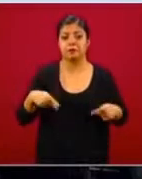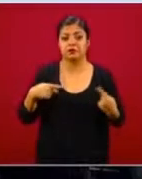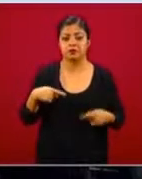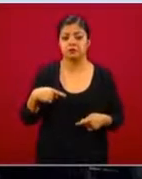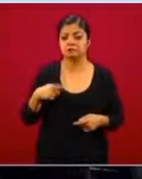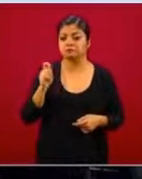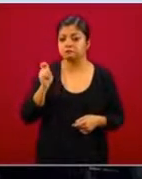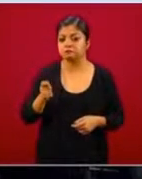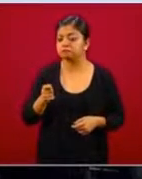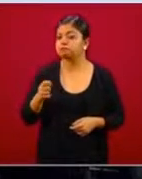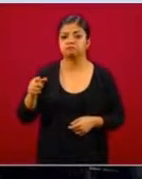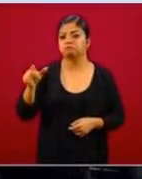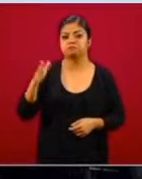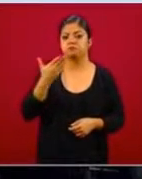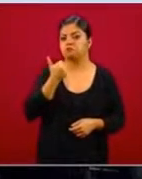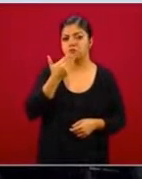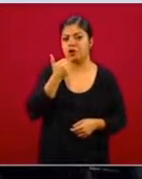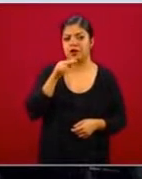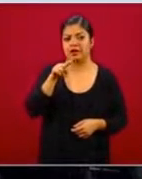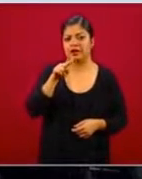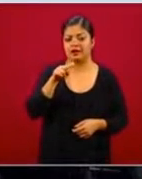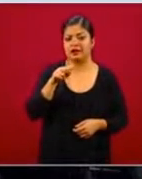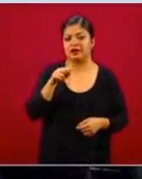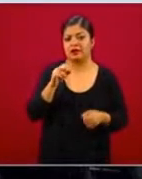the respiratory tract to be detected.